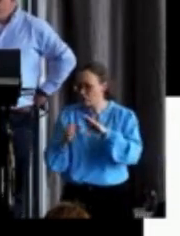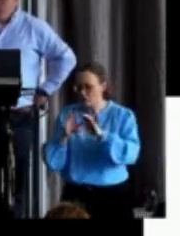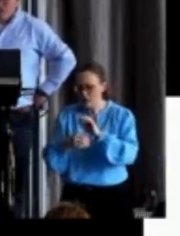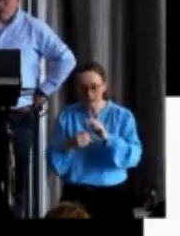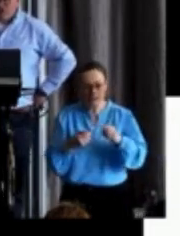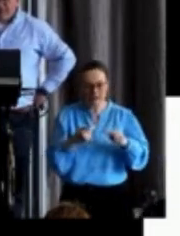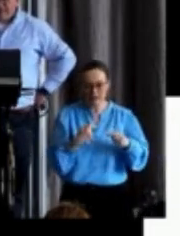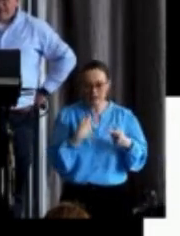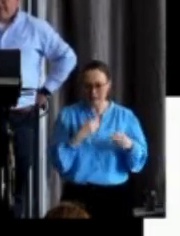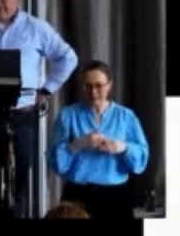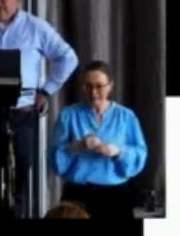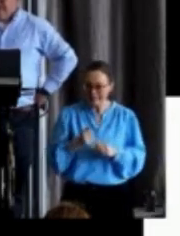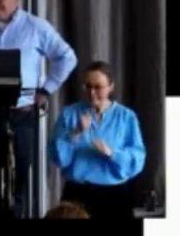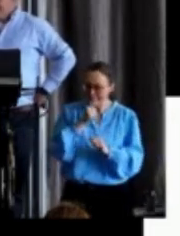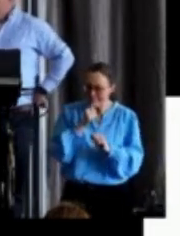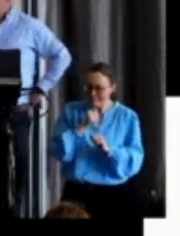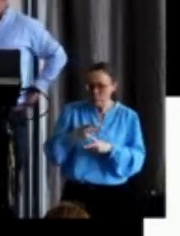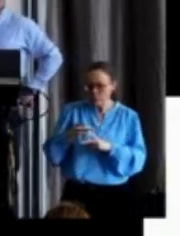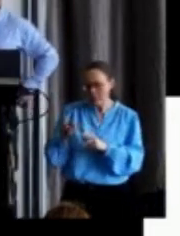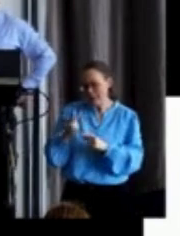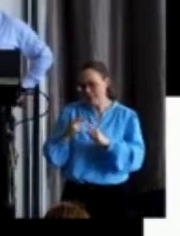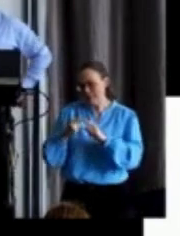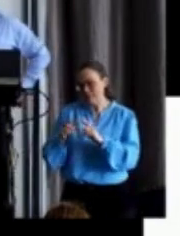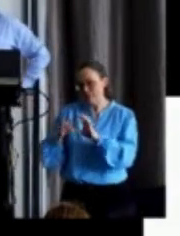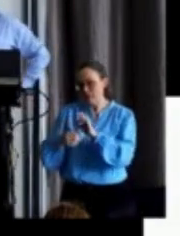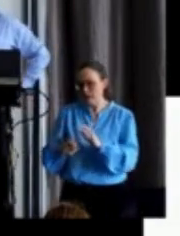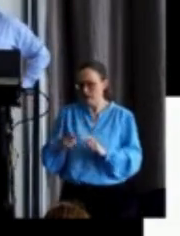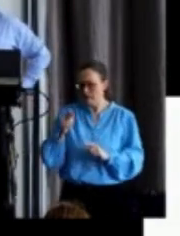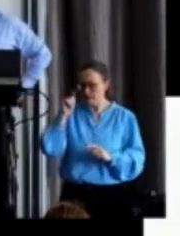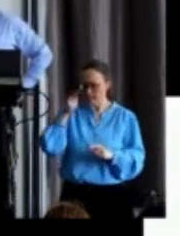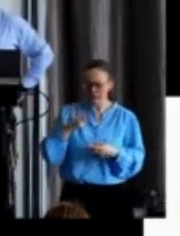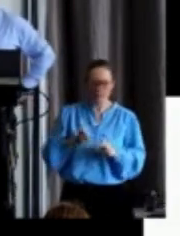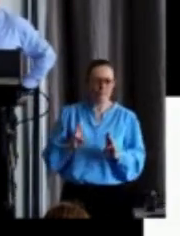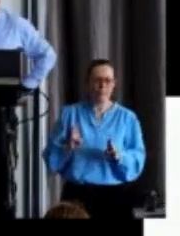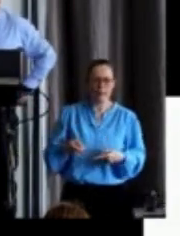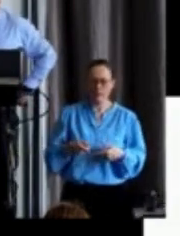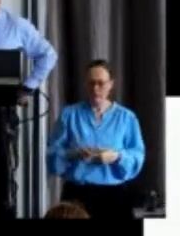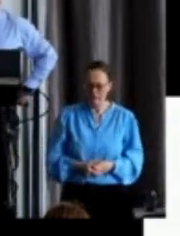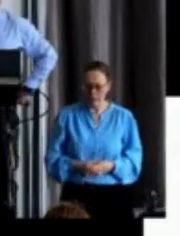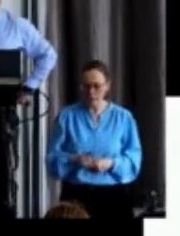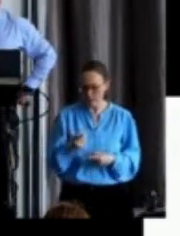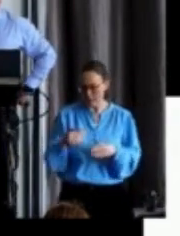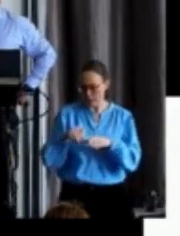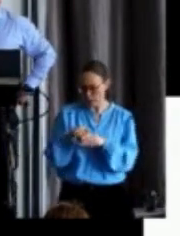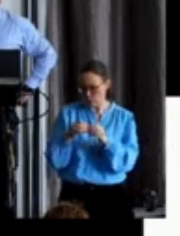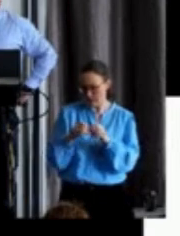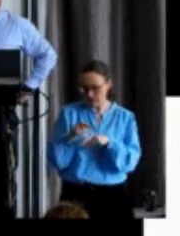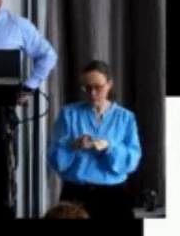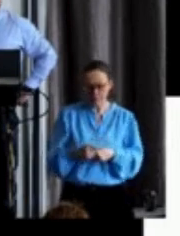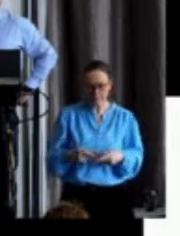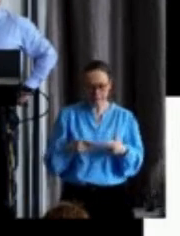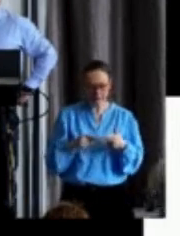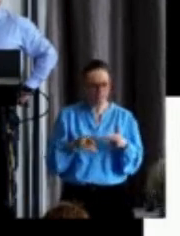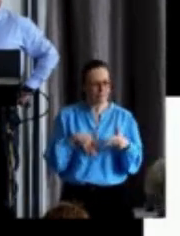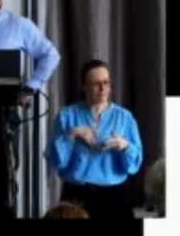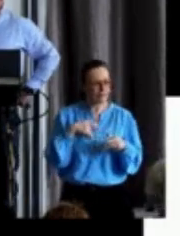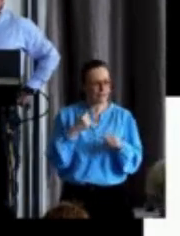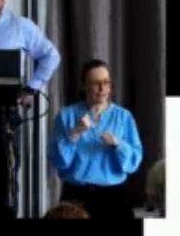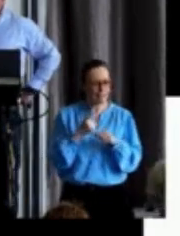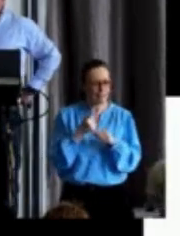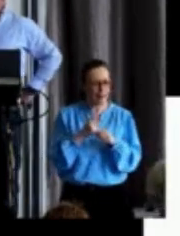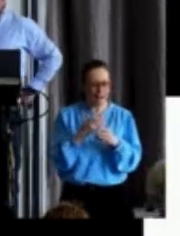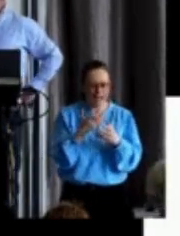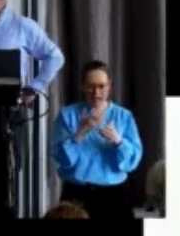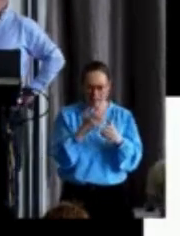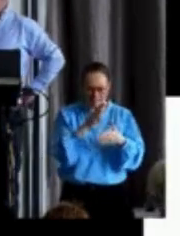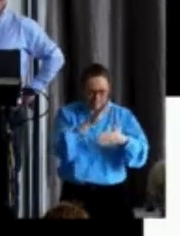grieve for those chances. And that was I thought it was pretty powerful, and that's why I've included it here. It's that sense of those